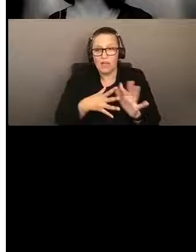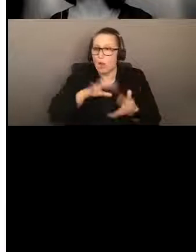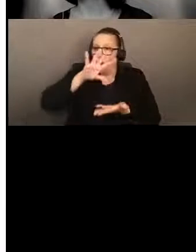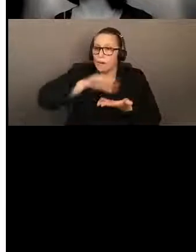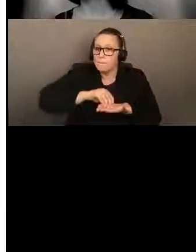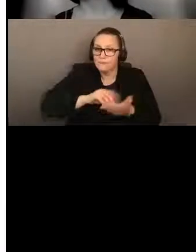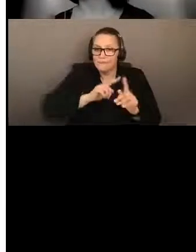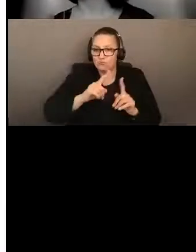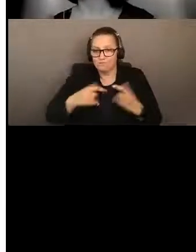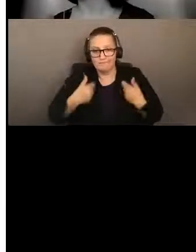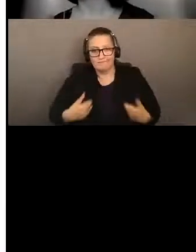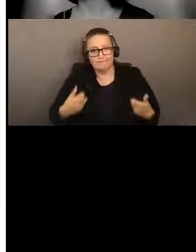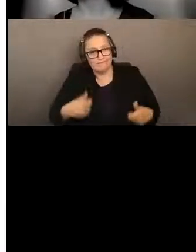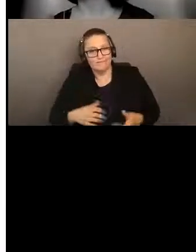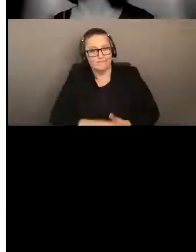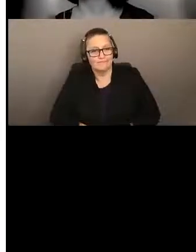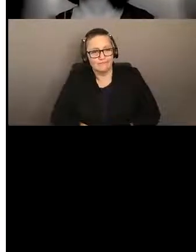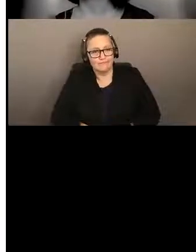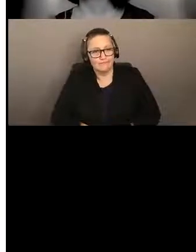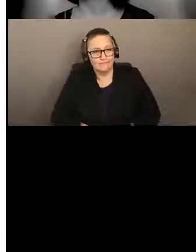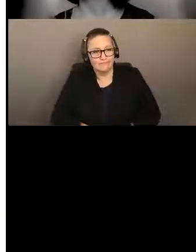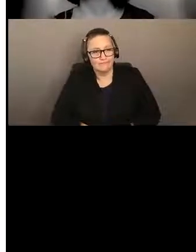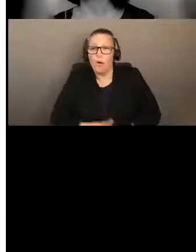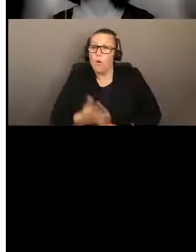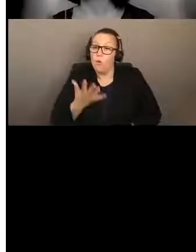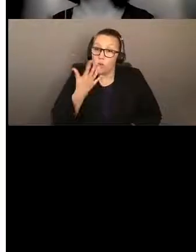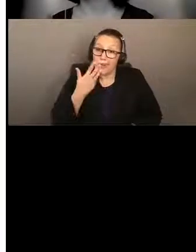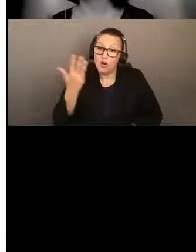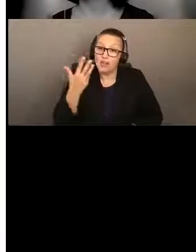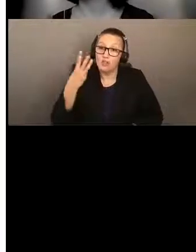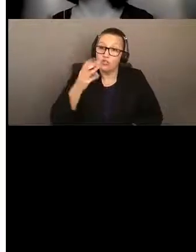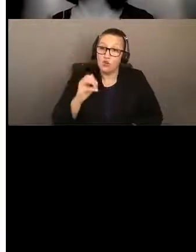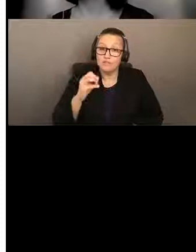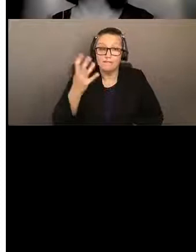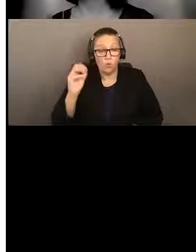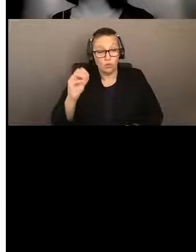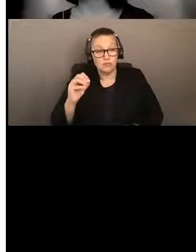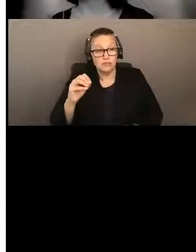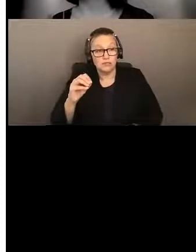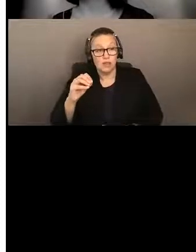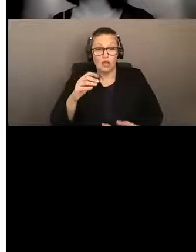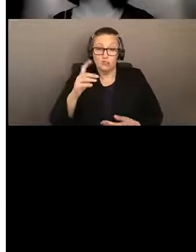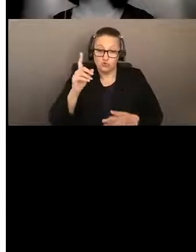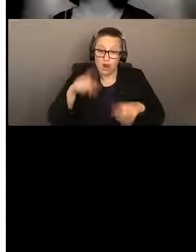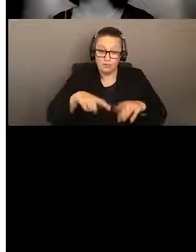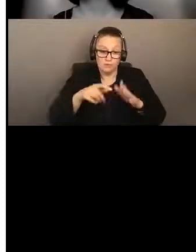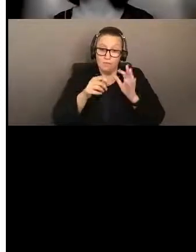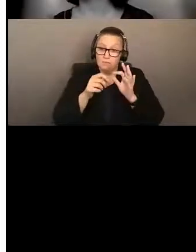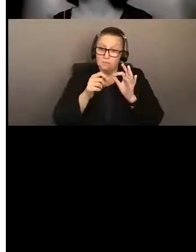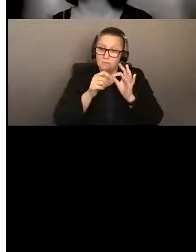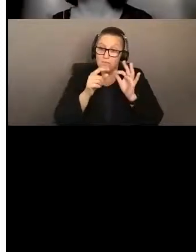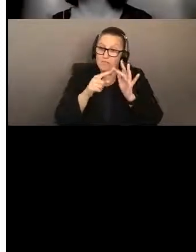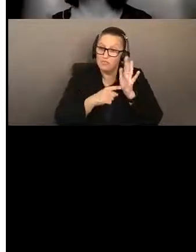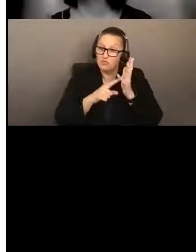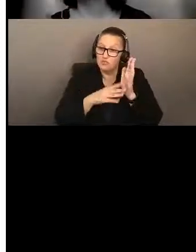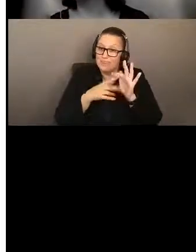Interestingly, rather than paying for the blocks to be ripped up when repaving the roads in the 1930s and 40s, the council simply poured bitumen on top of the